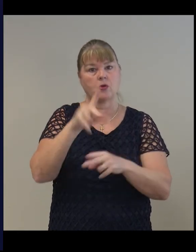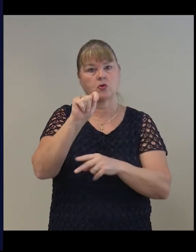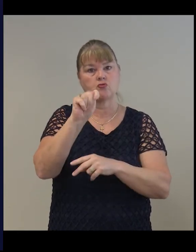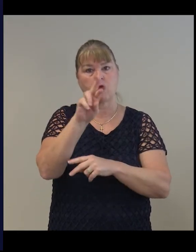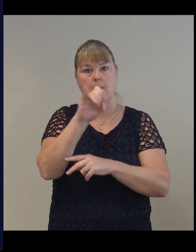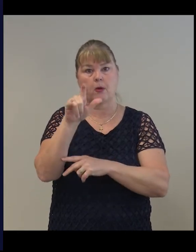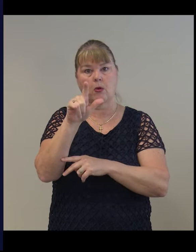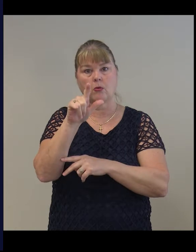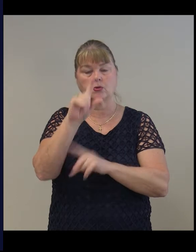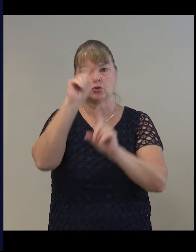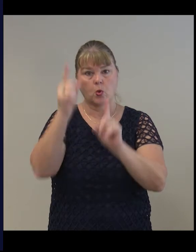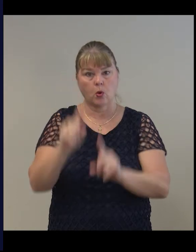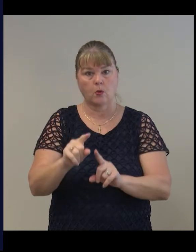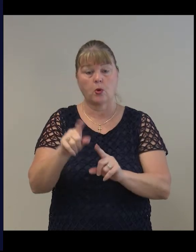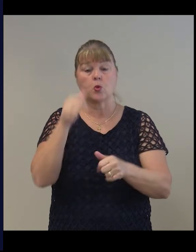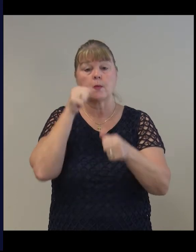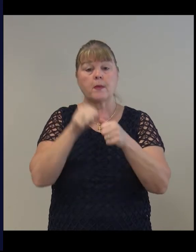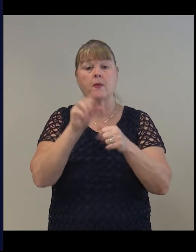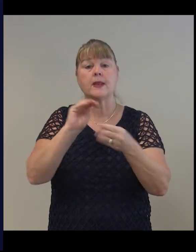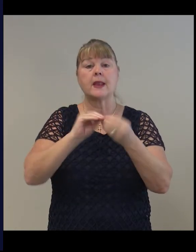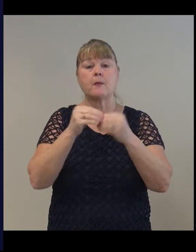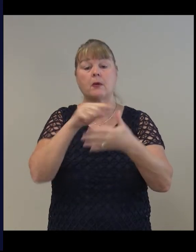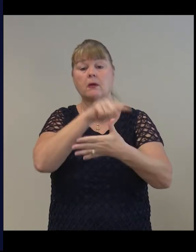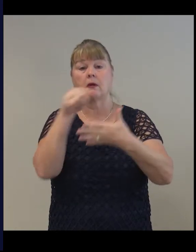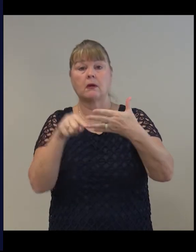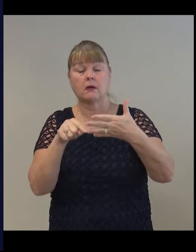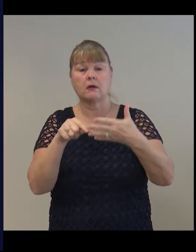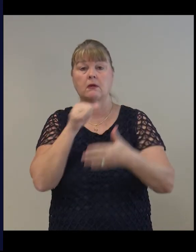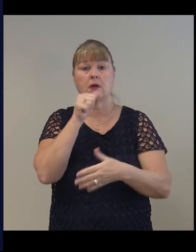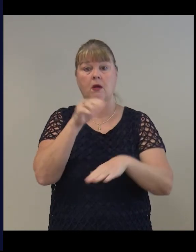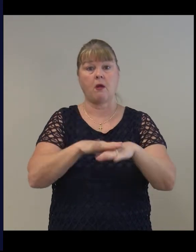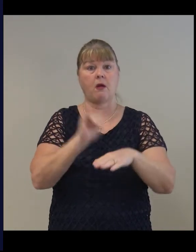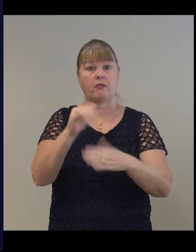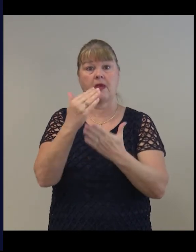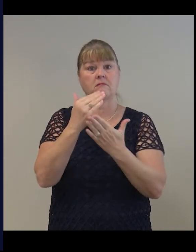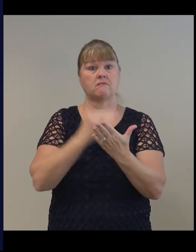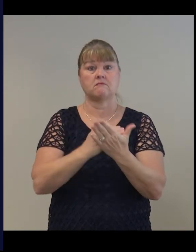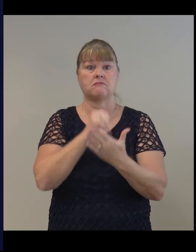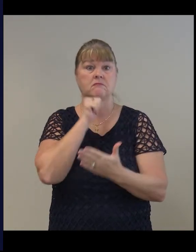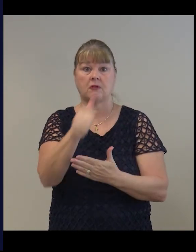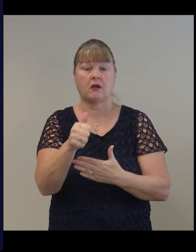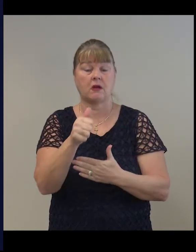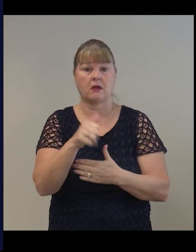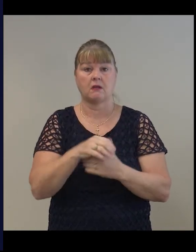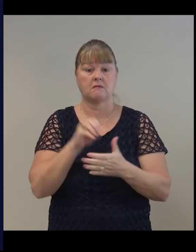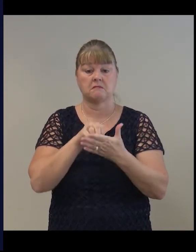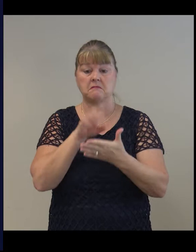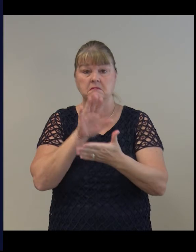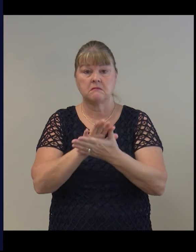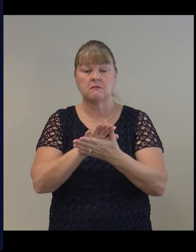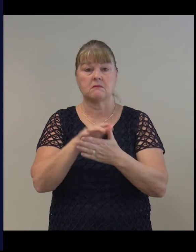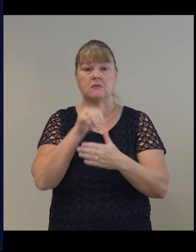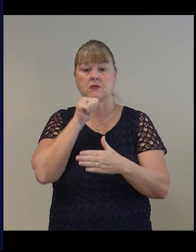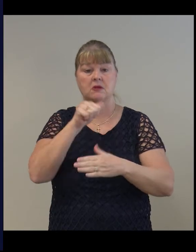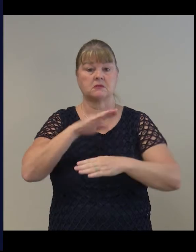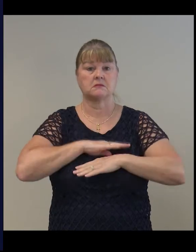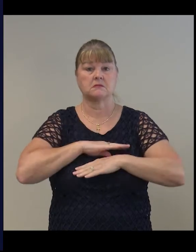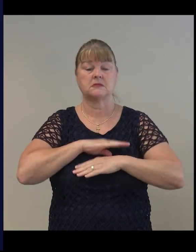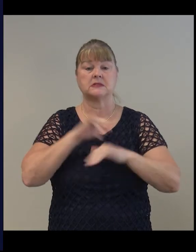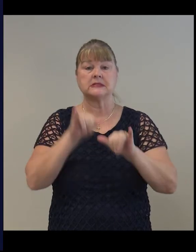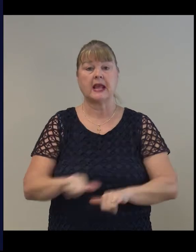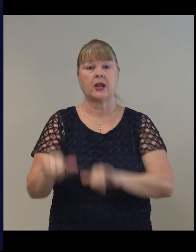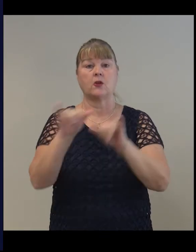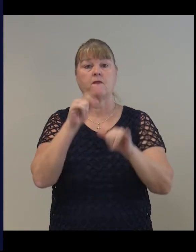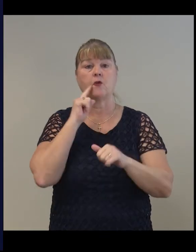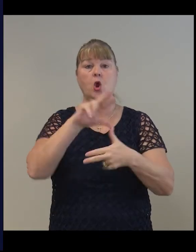at earlier, it wasn't even on the record. It wasn't even meeting the minimum standard for a hurricane. It was